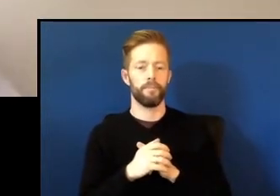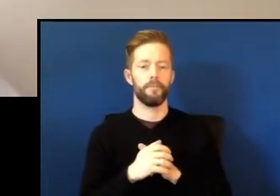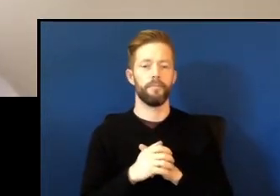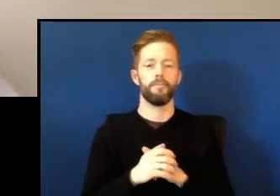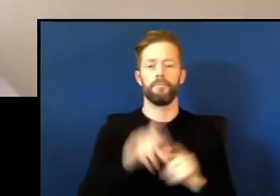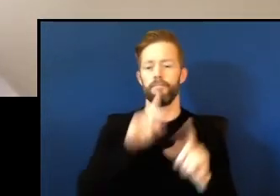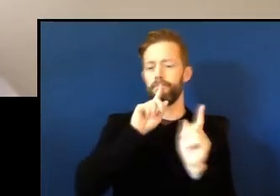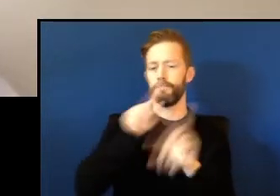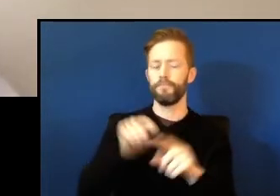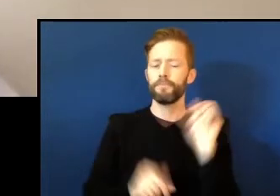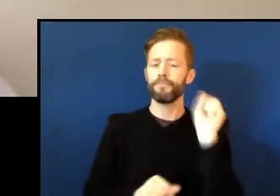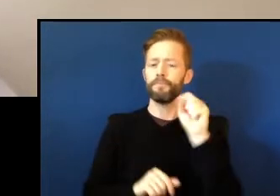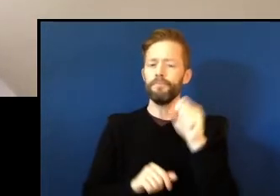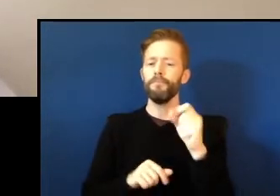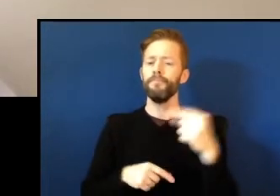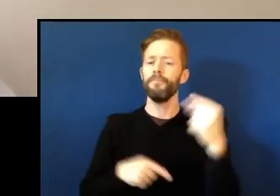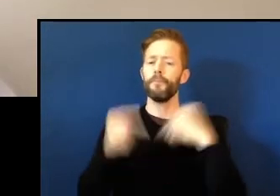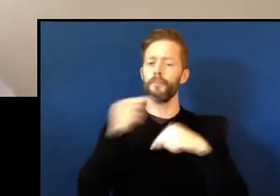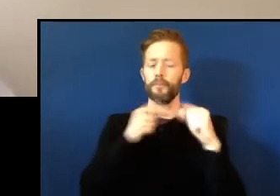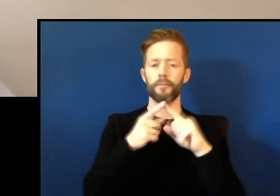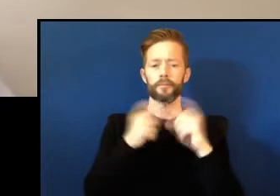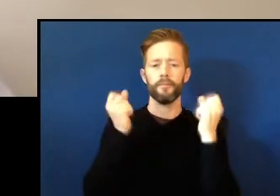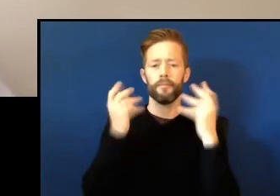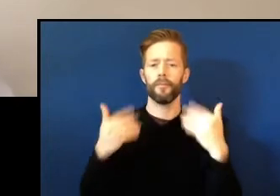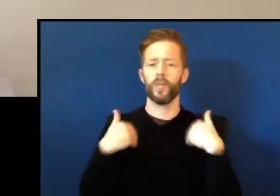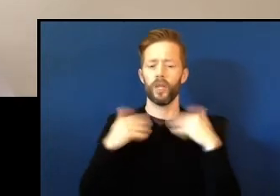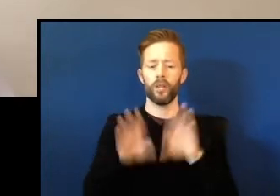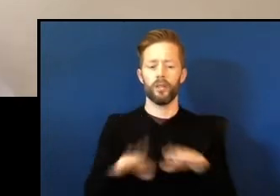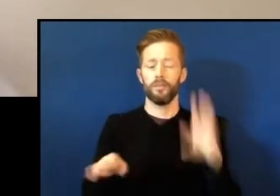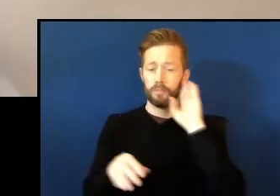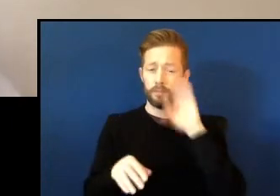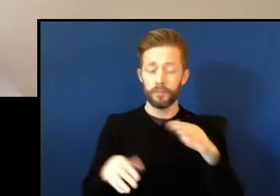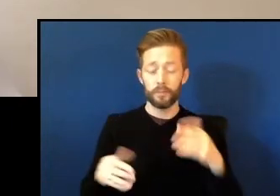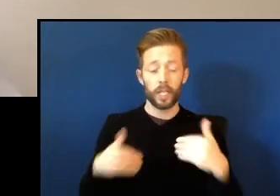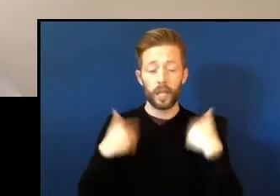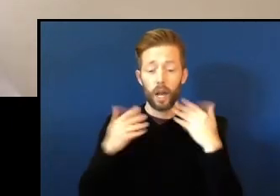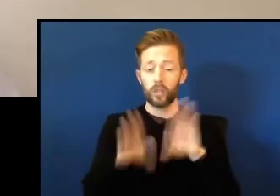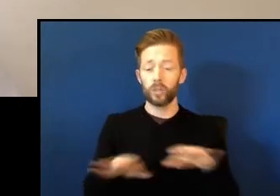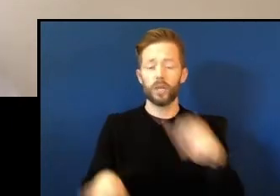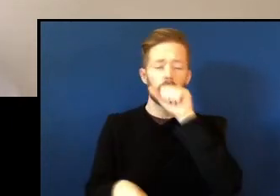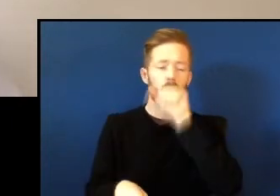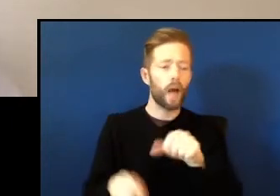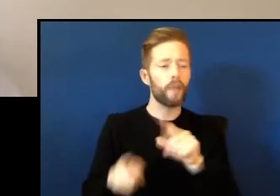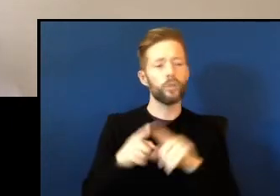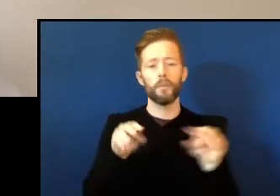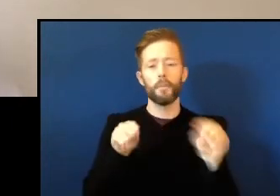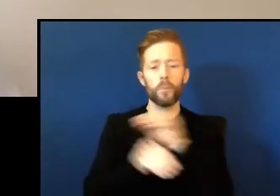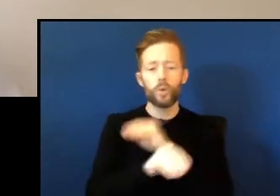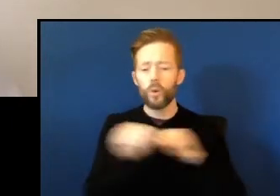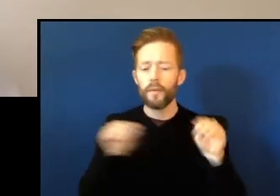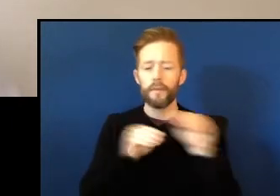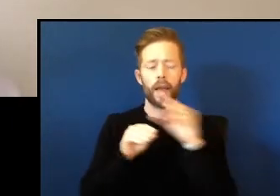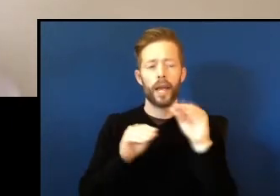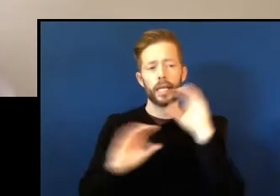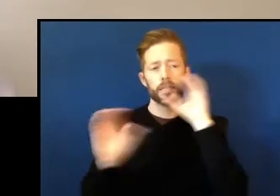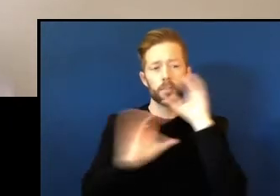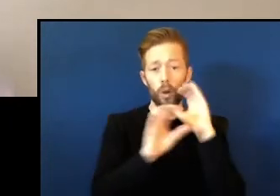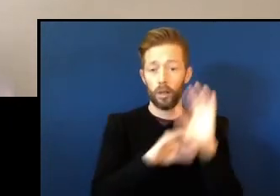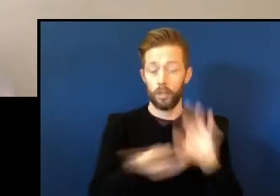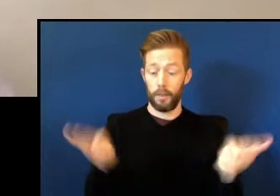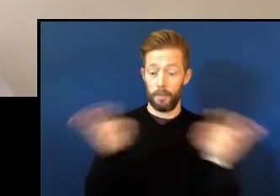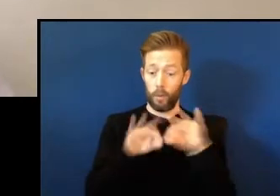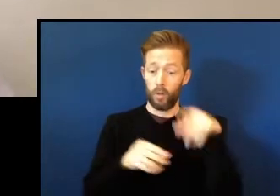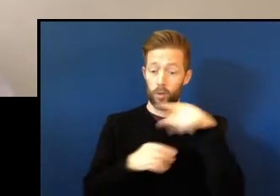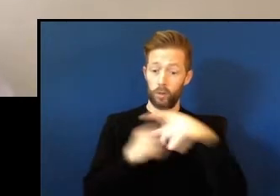Yeah, I think, again, going back to many of our young children love to move and they love to explore. As long as